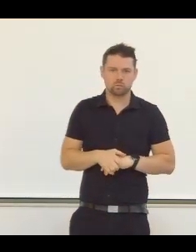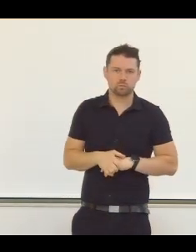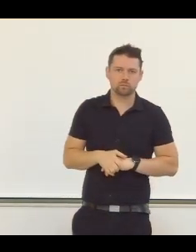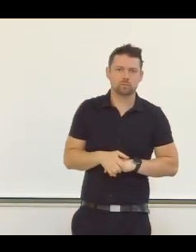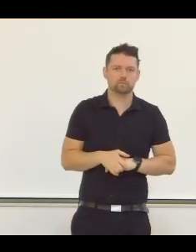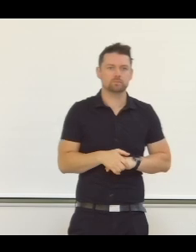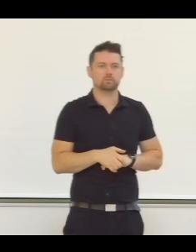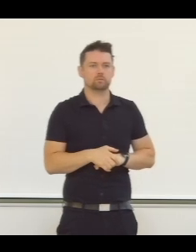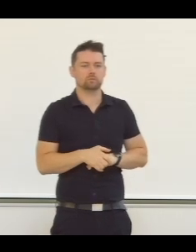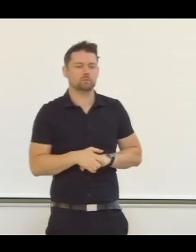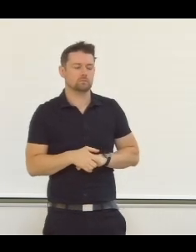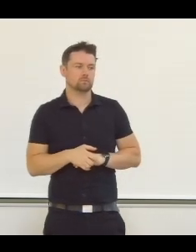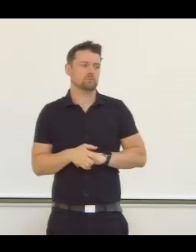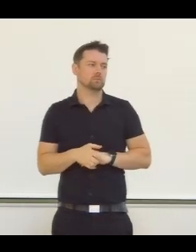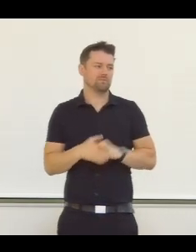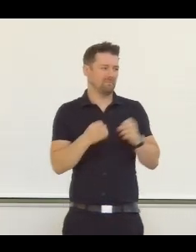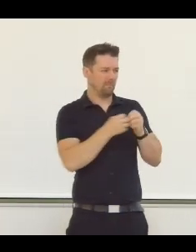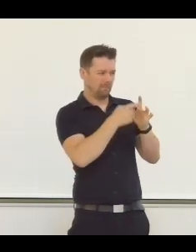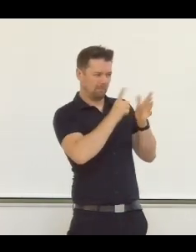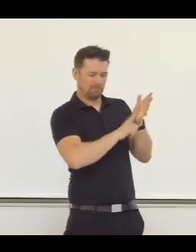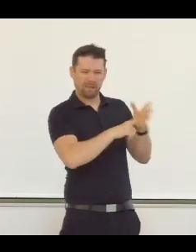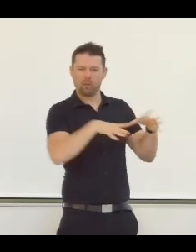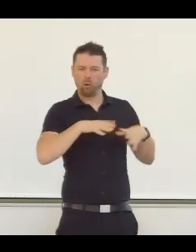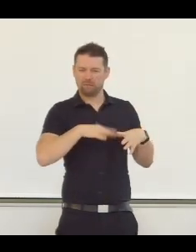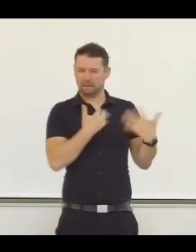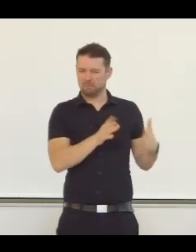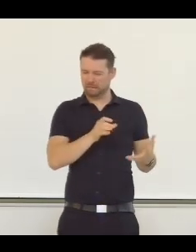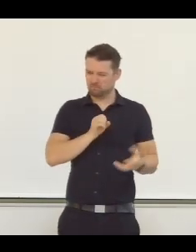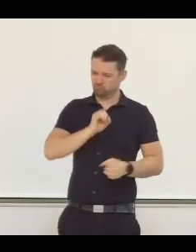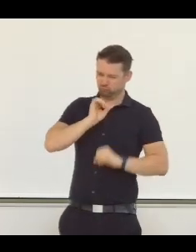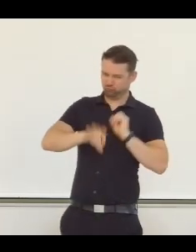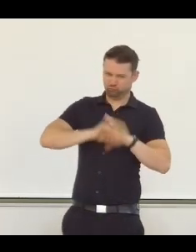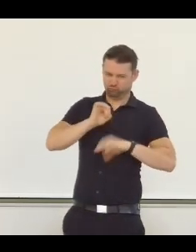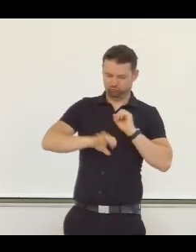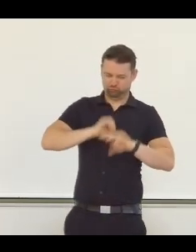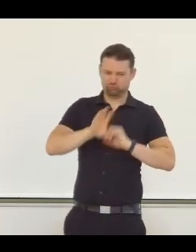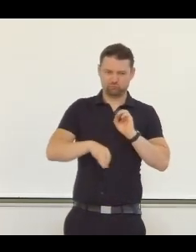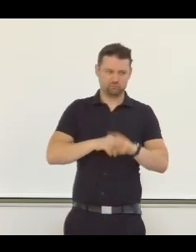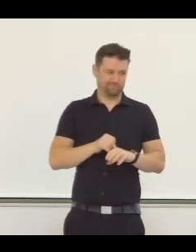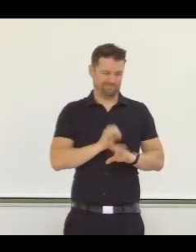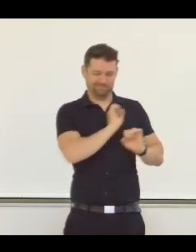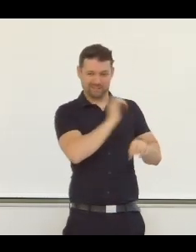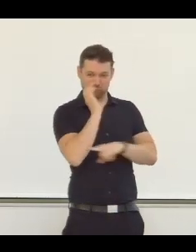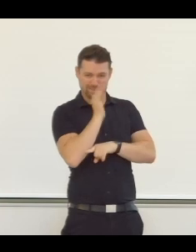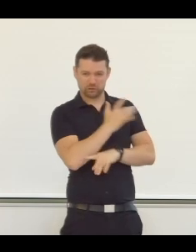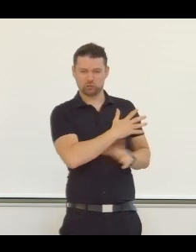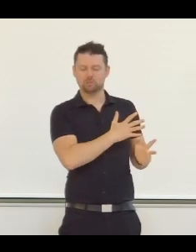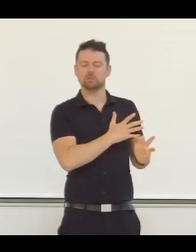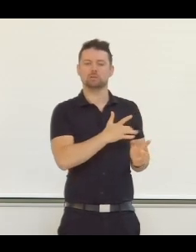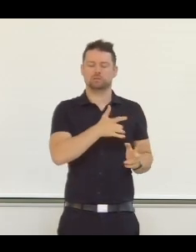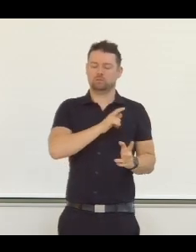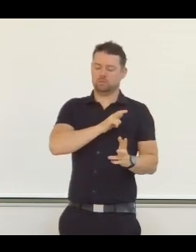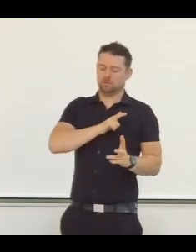and I mean, Bill already did some work for me in his presentation by